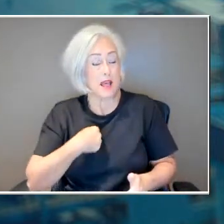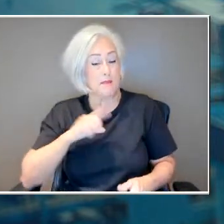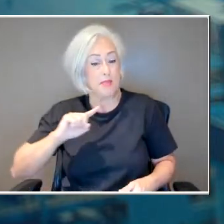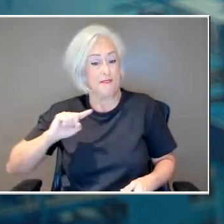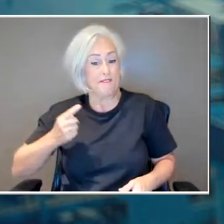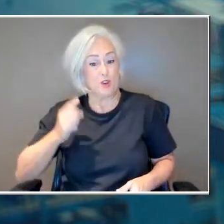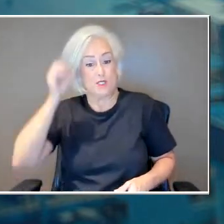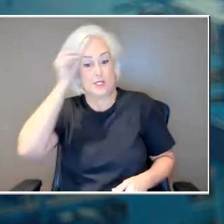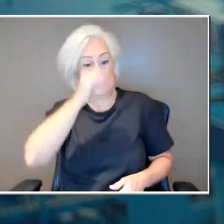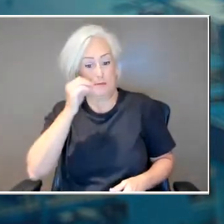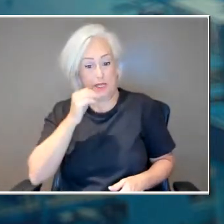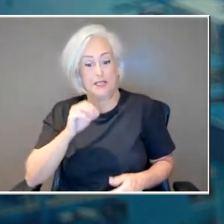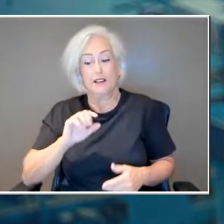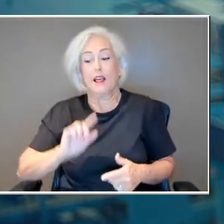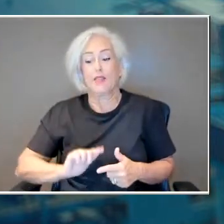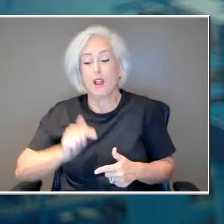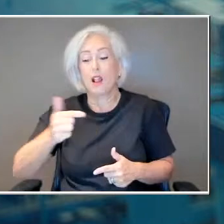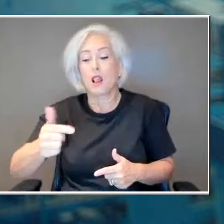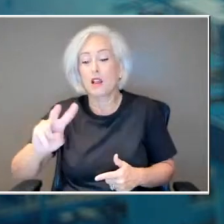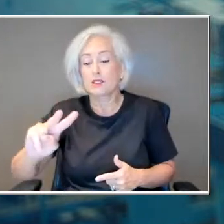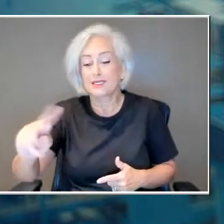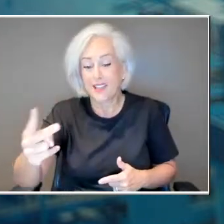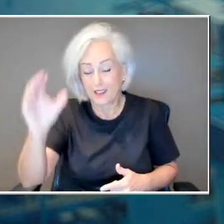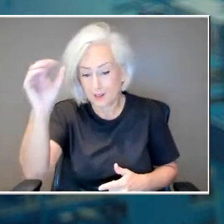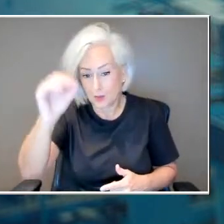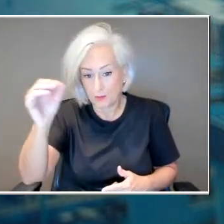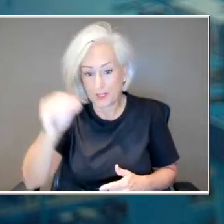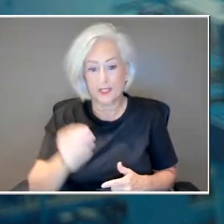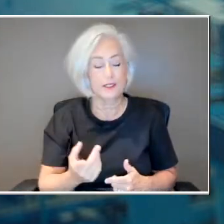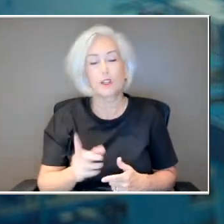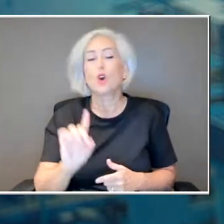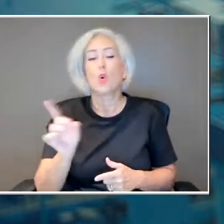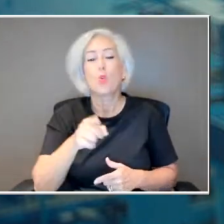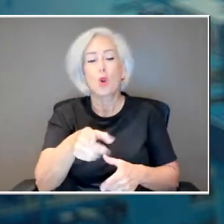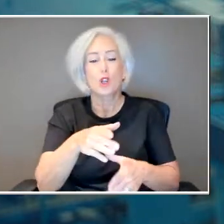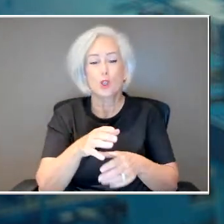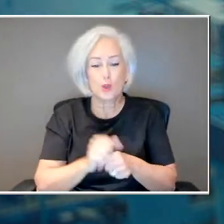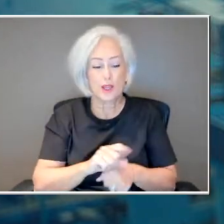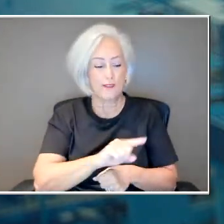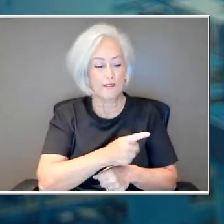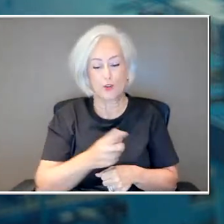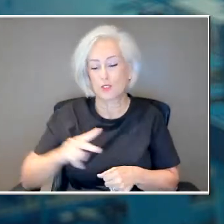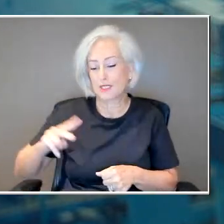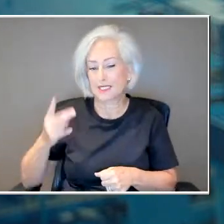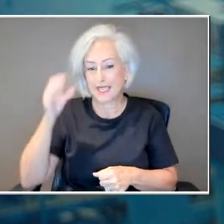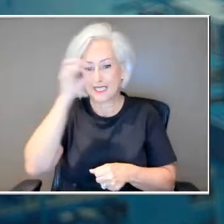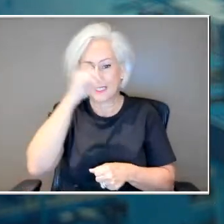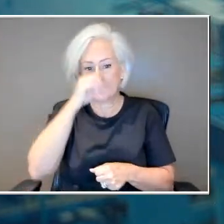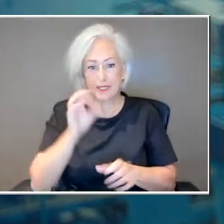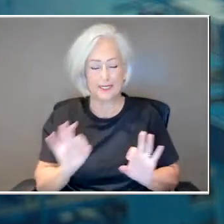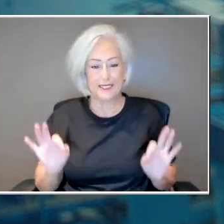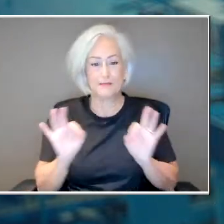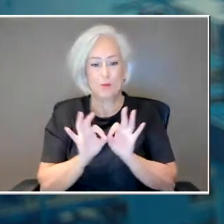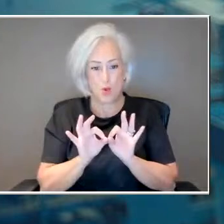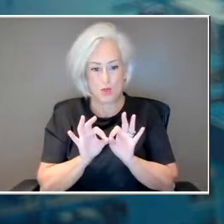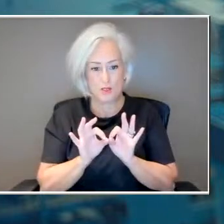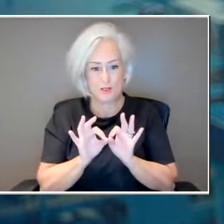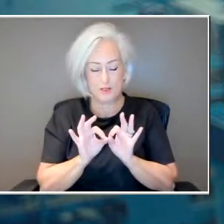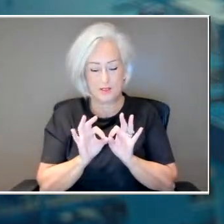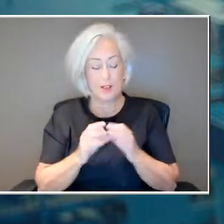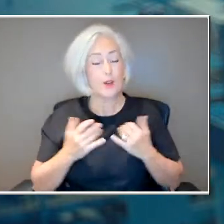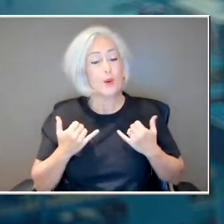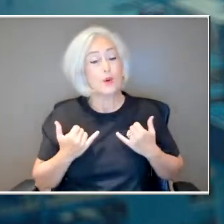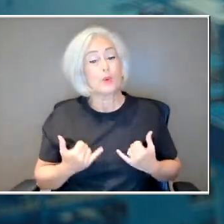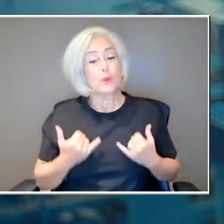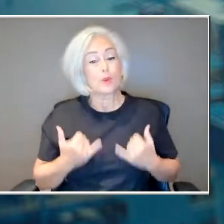get your consultations, first opinion, second opinion, that also matters. In the current era of where we are with